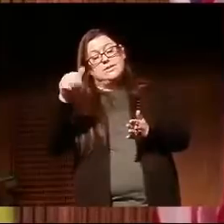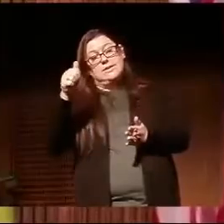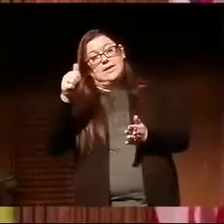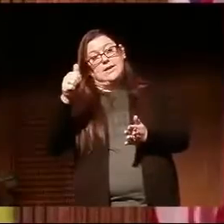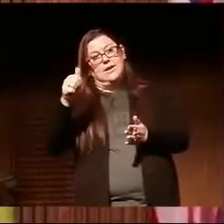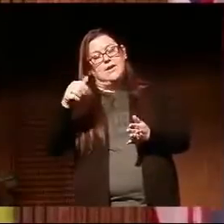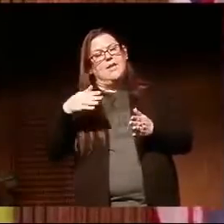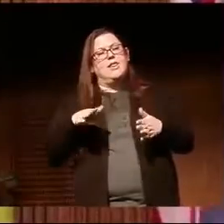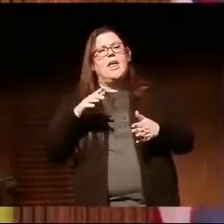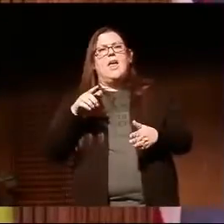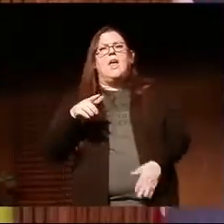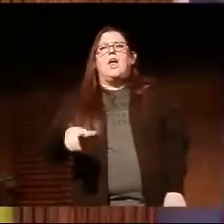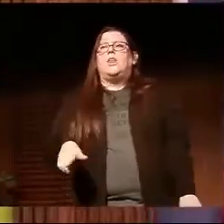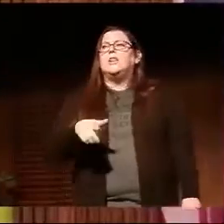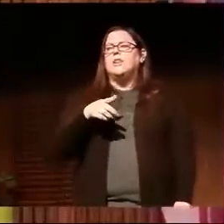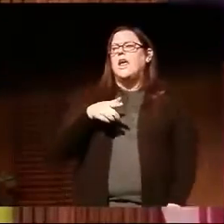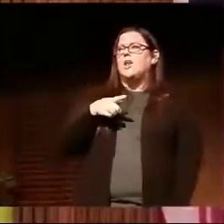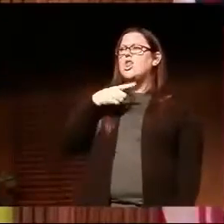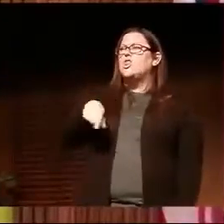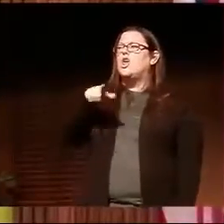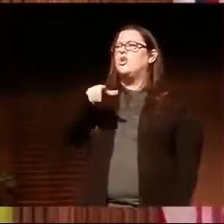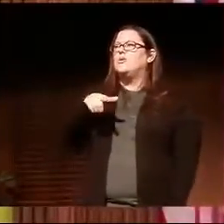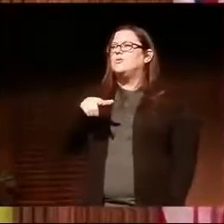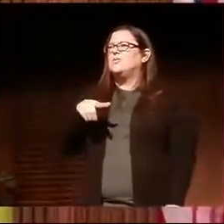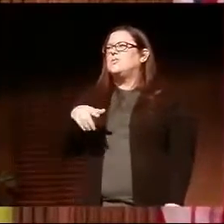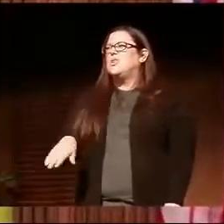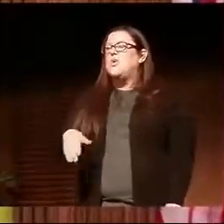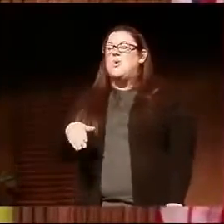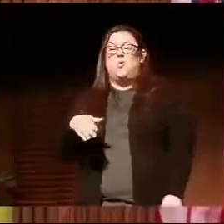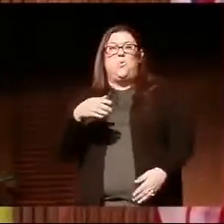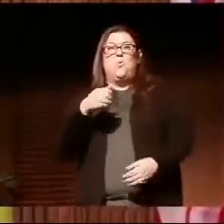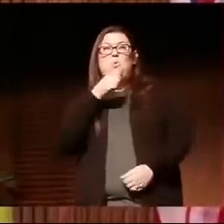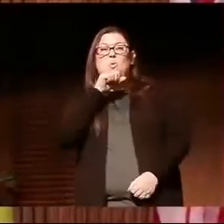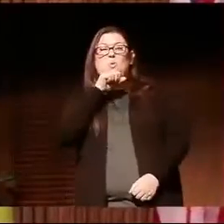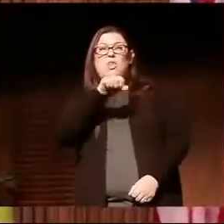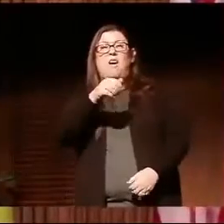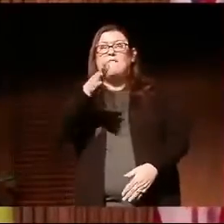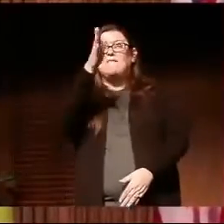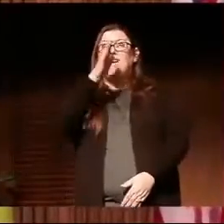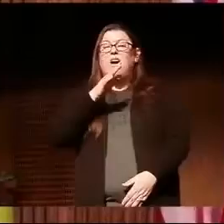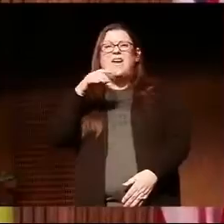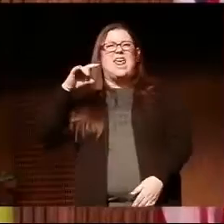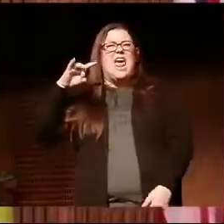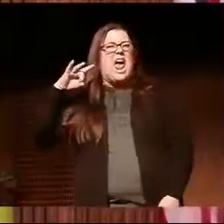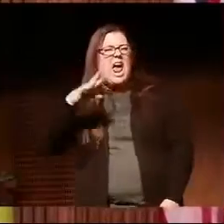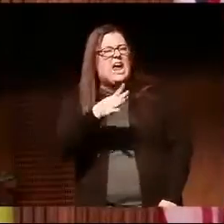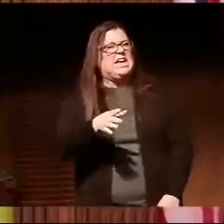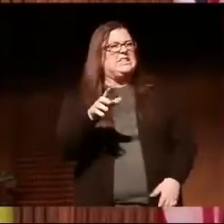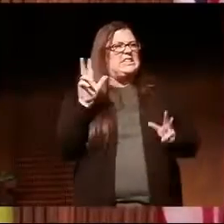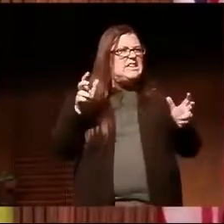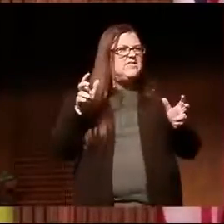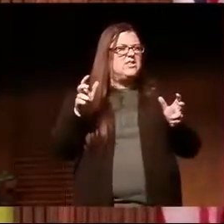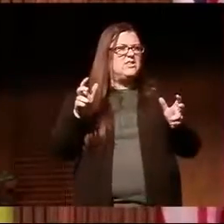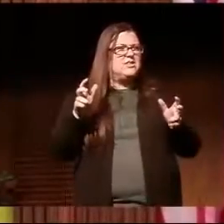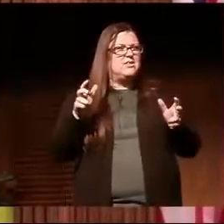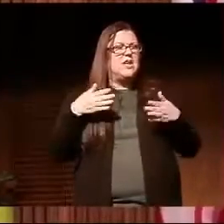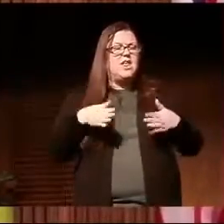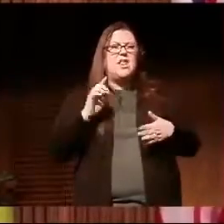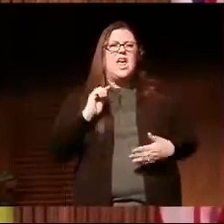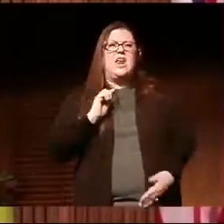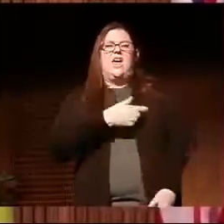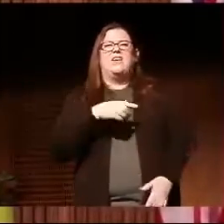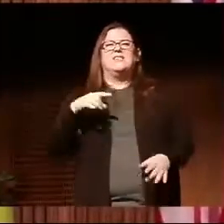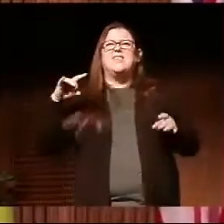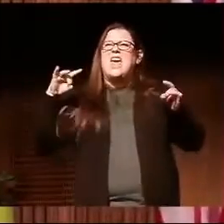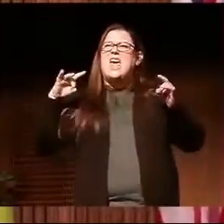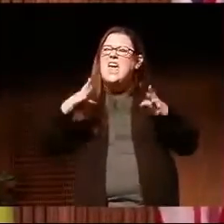Preacher, elder, deacon, member, church, Let us hate sin